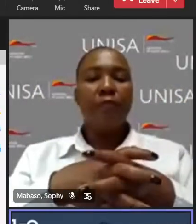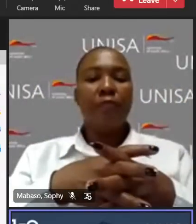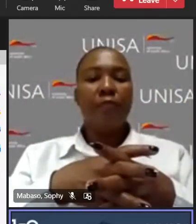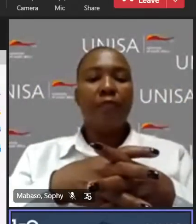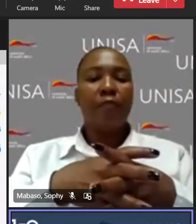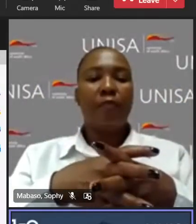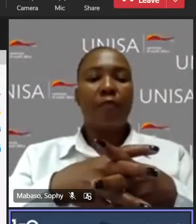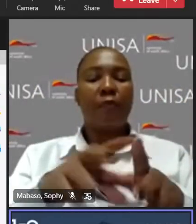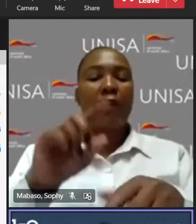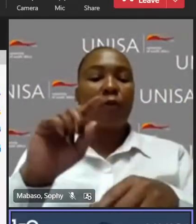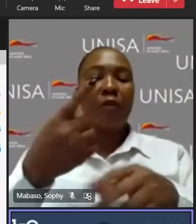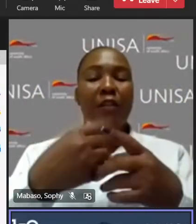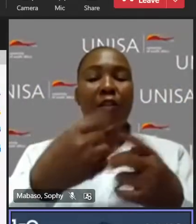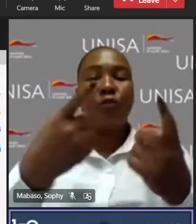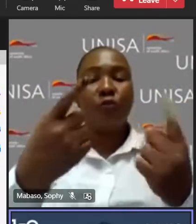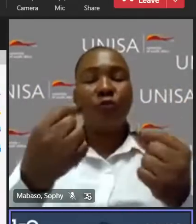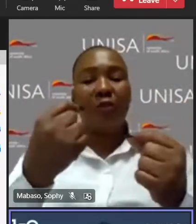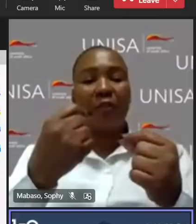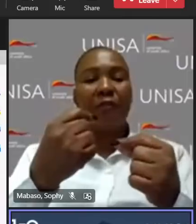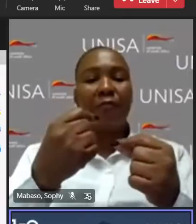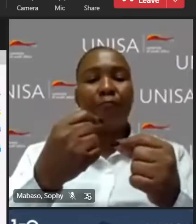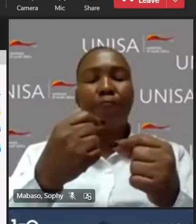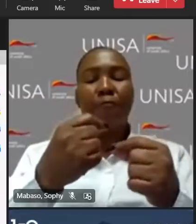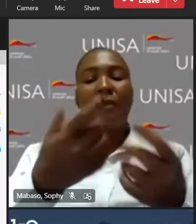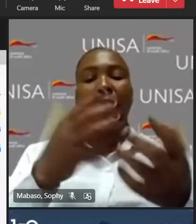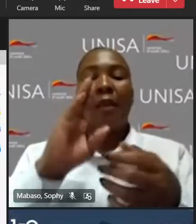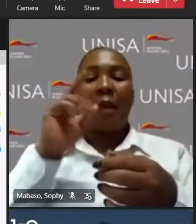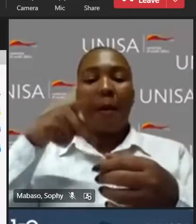your examination center.